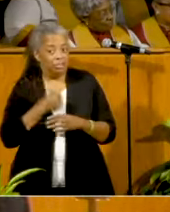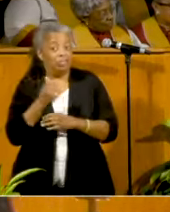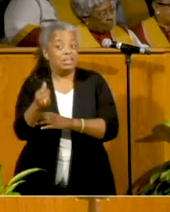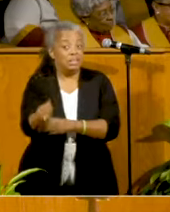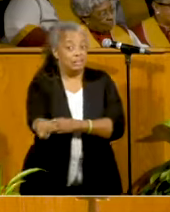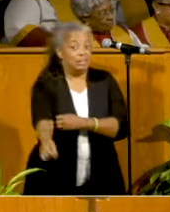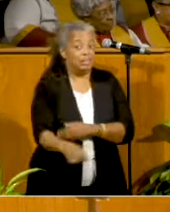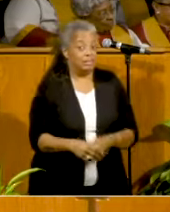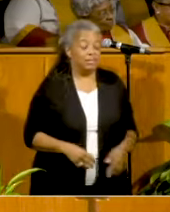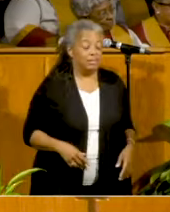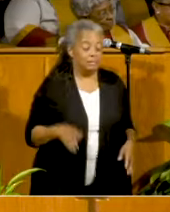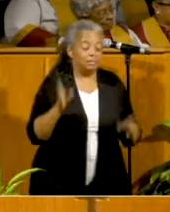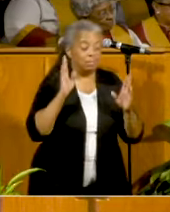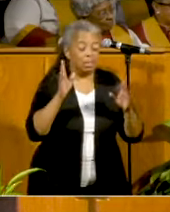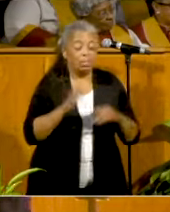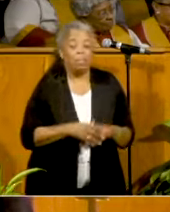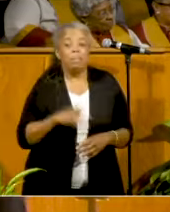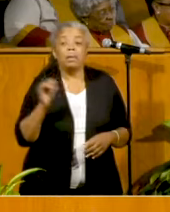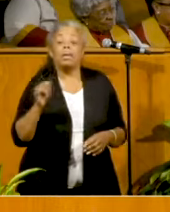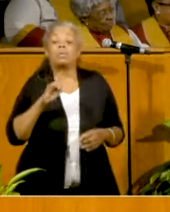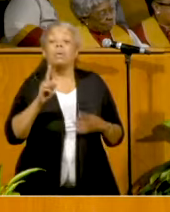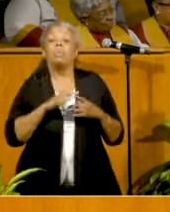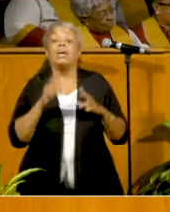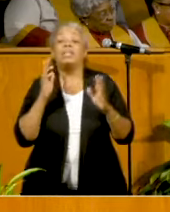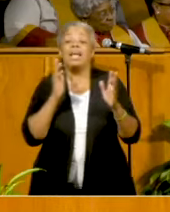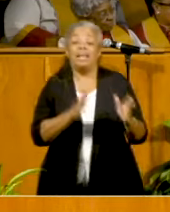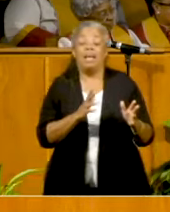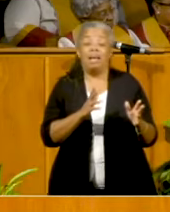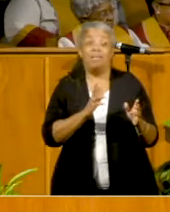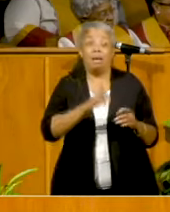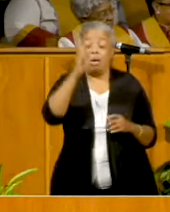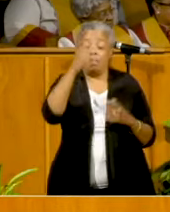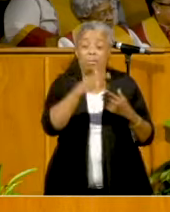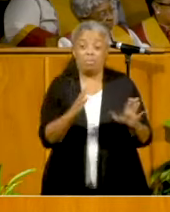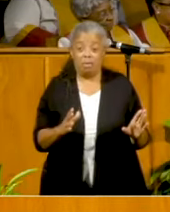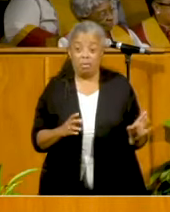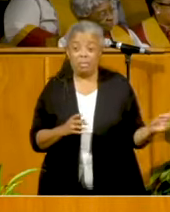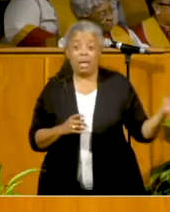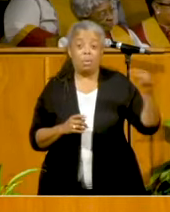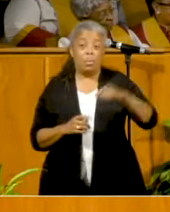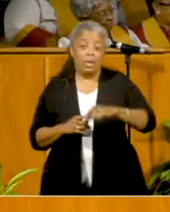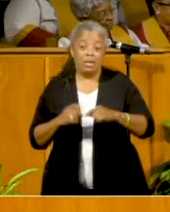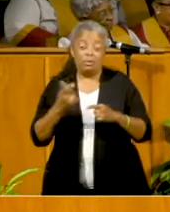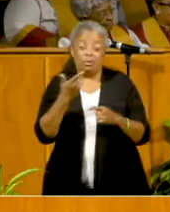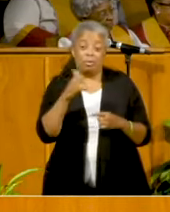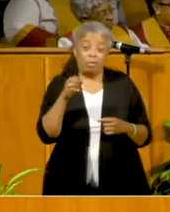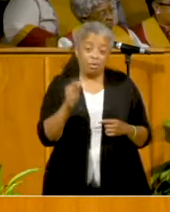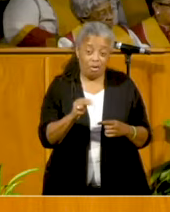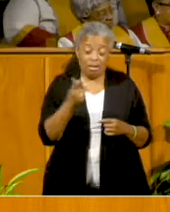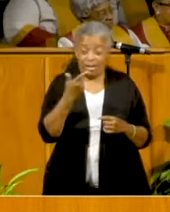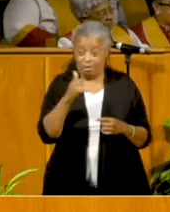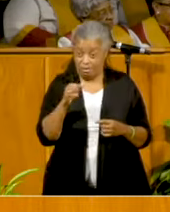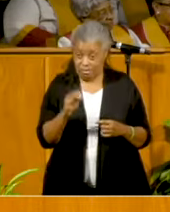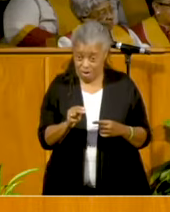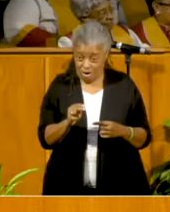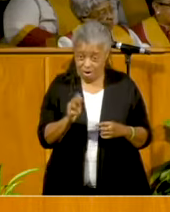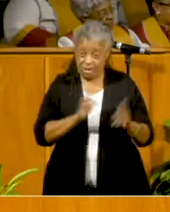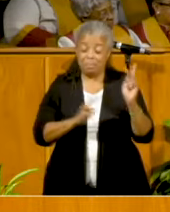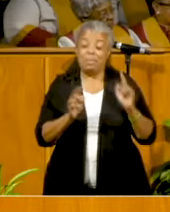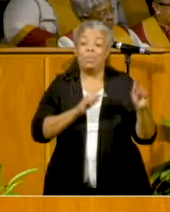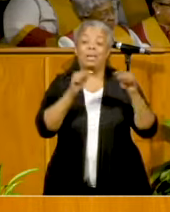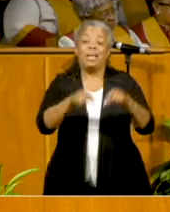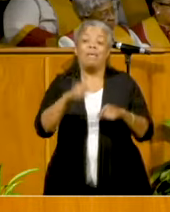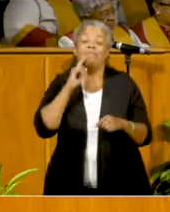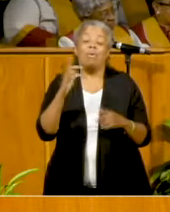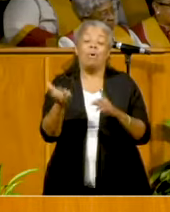No. Stay with me. Because remember, when they left the upper room, they went to Garden of Gethsemane. And in the Garden of Gethsemane, people came to